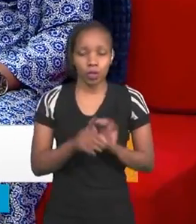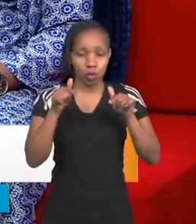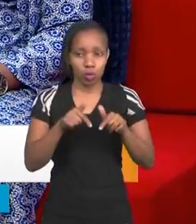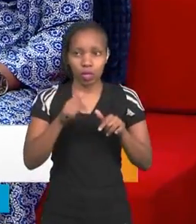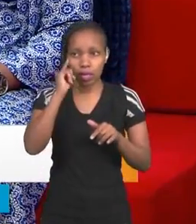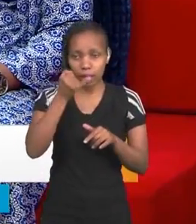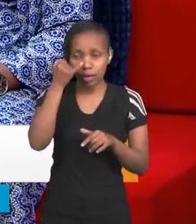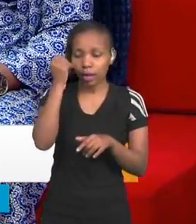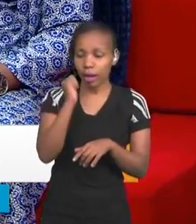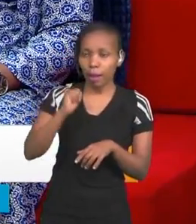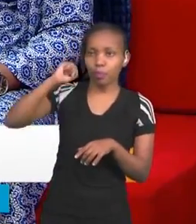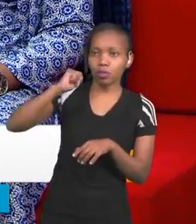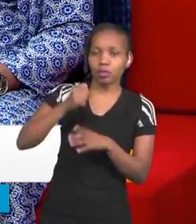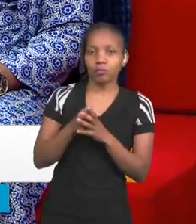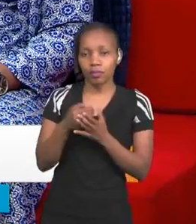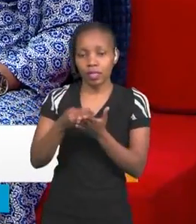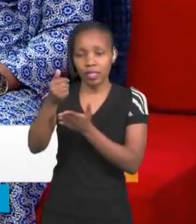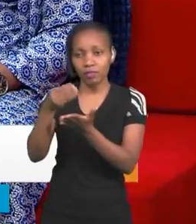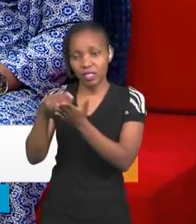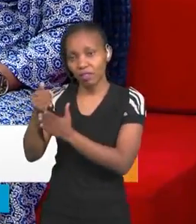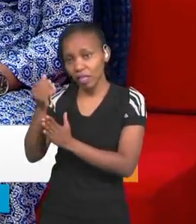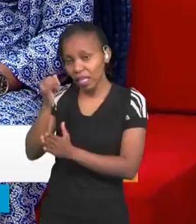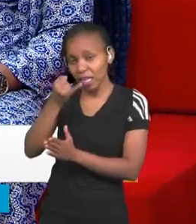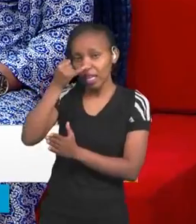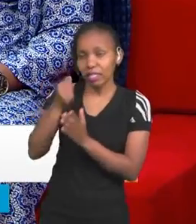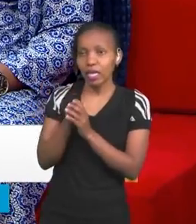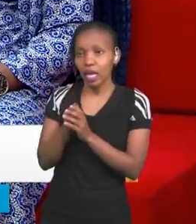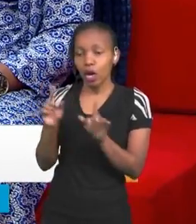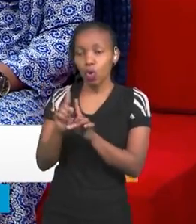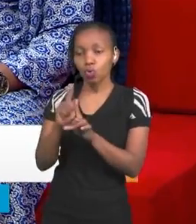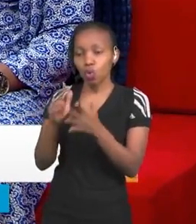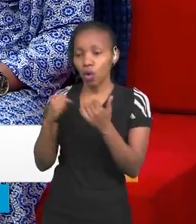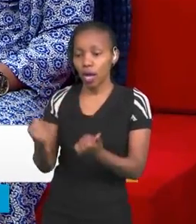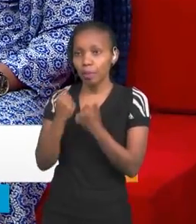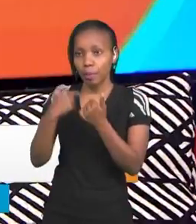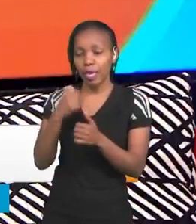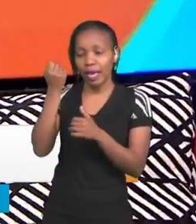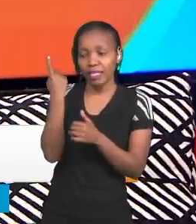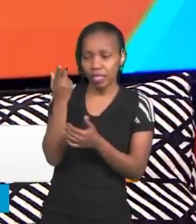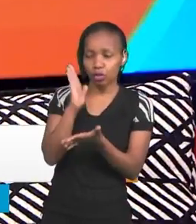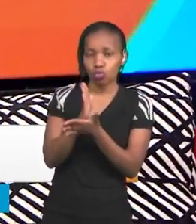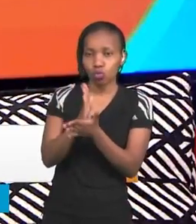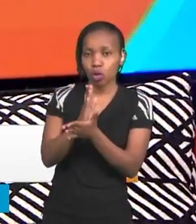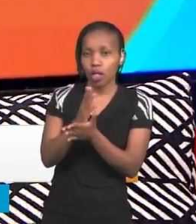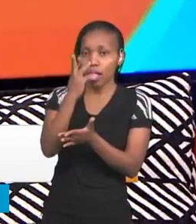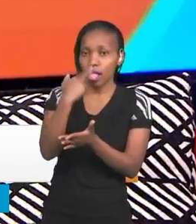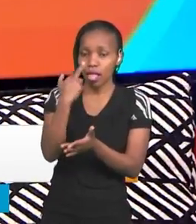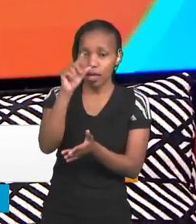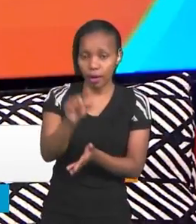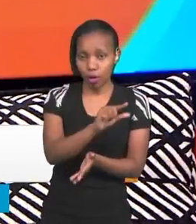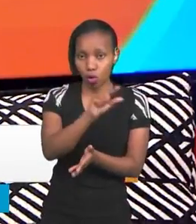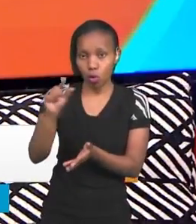drug abuse, illicit trafficking, put aside by the UN, but looking at what's happening, I understand Kenya Red Cross is also a very, very